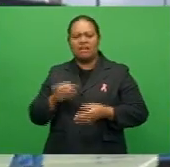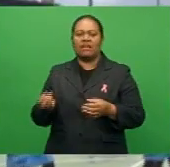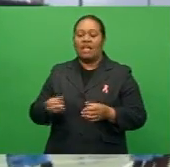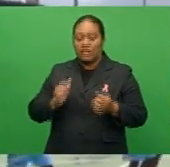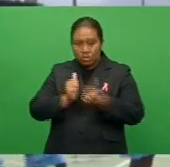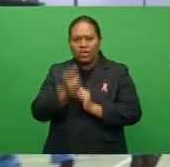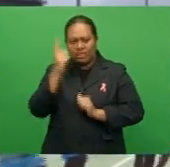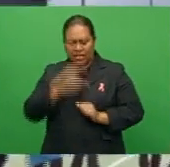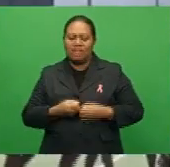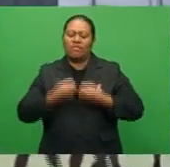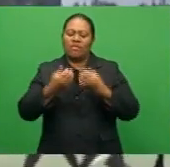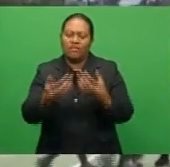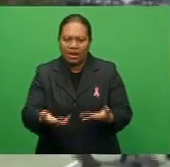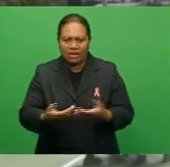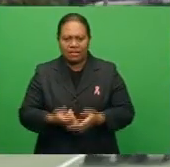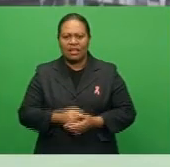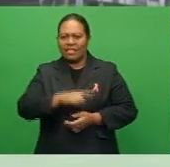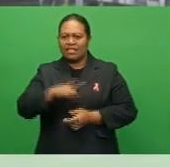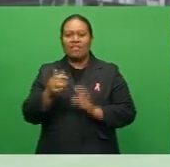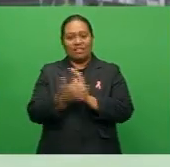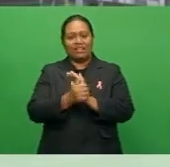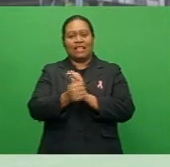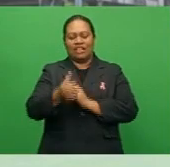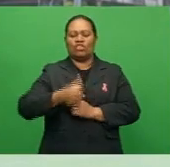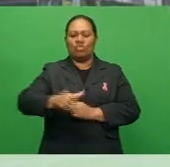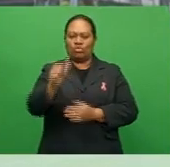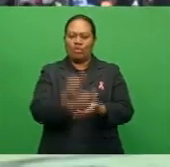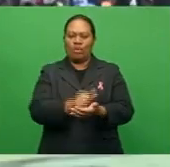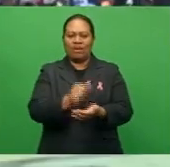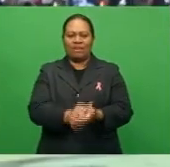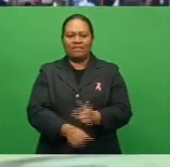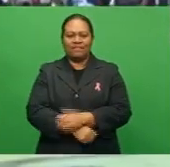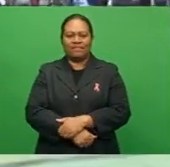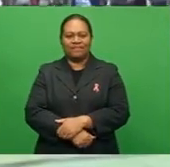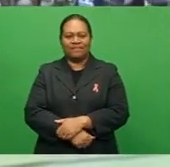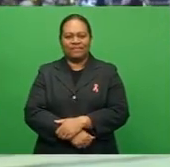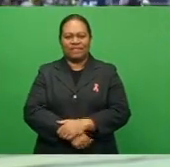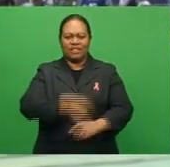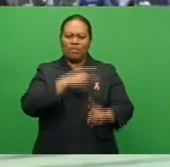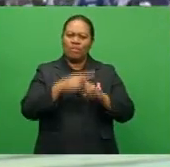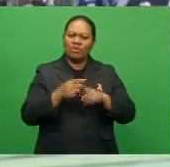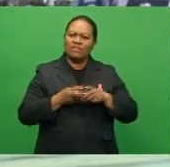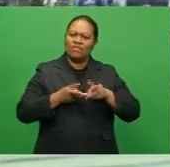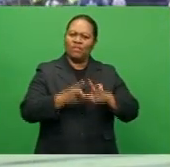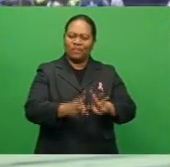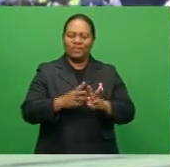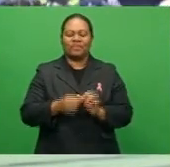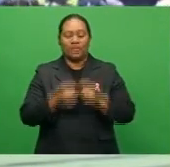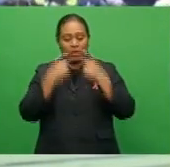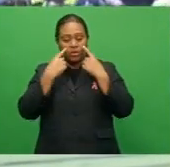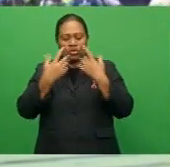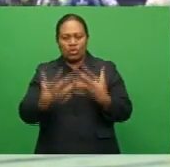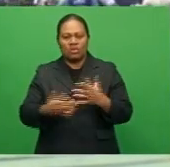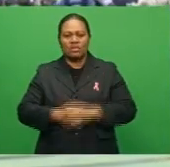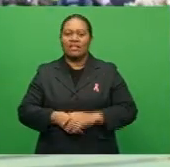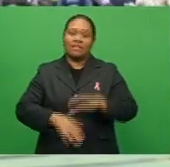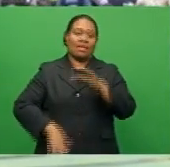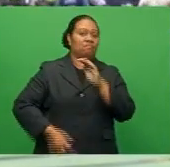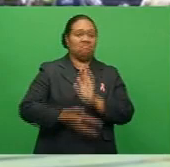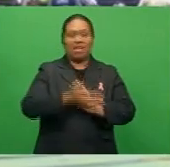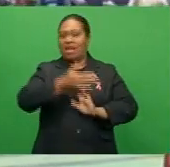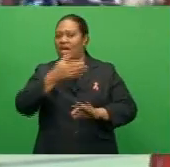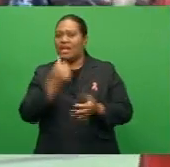good support from the association, from our coaches, our management. The Vodafone Women's IDC will be held tomorrow at ANZ Stadium